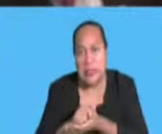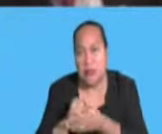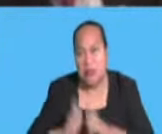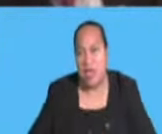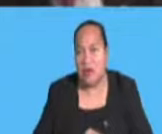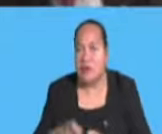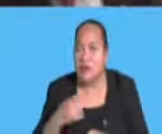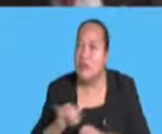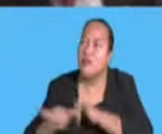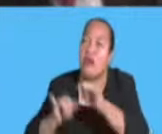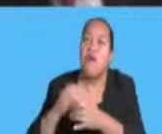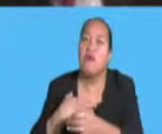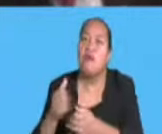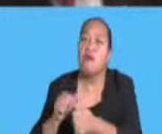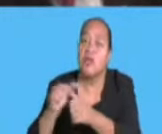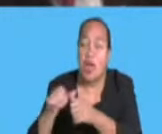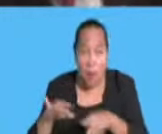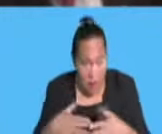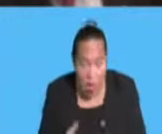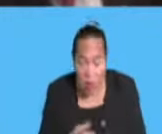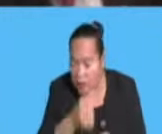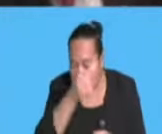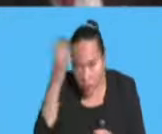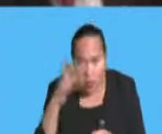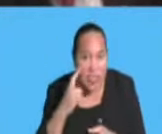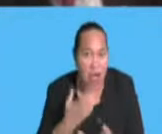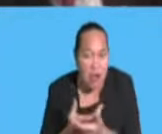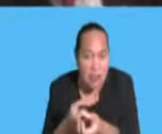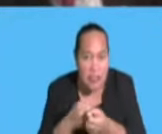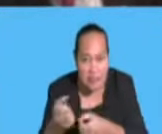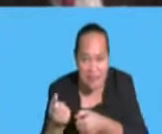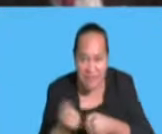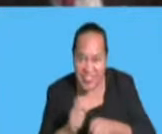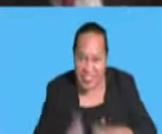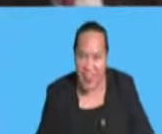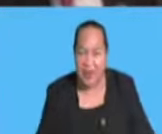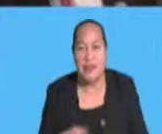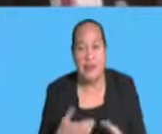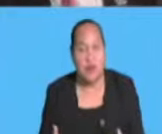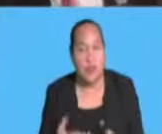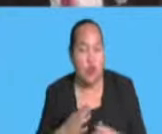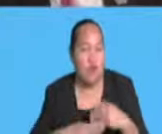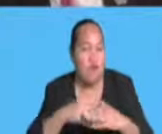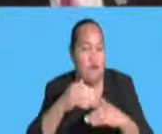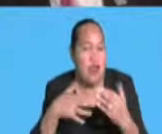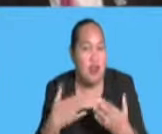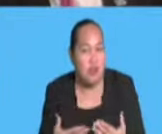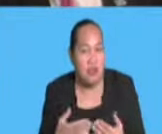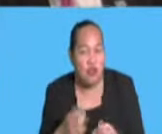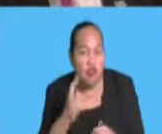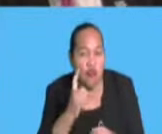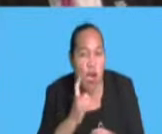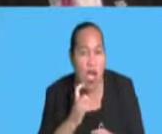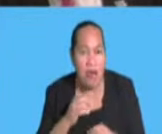we must frame the achievements of the Fiji first government in rebuilding and refocusing. Mr. Speaker said, and this rebuilding